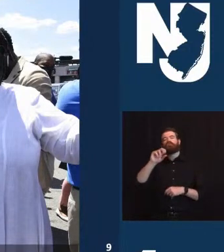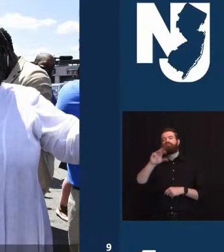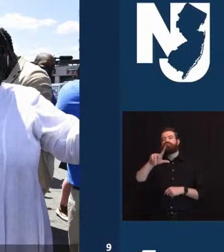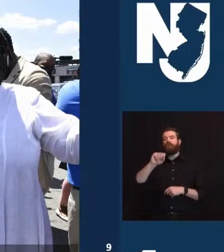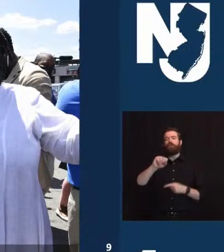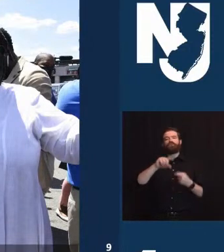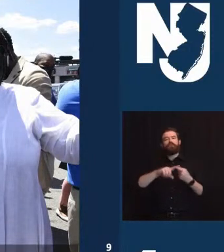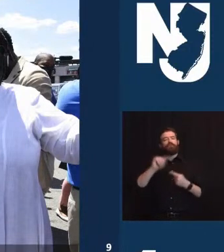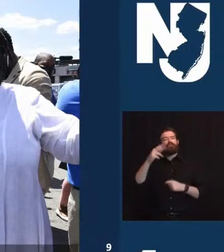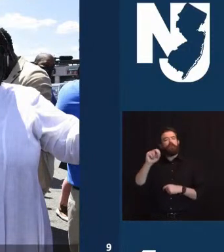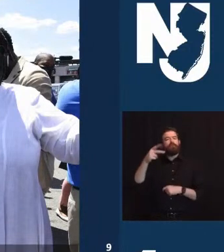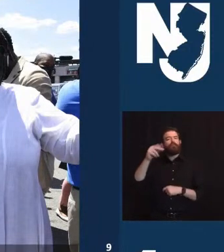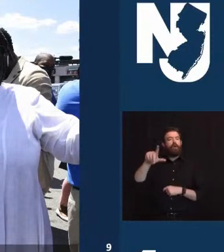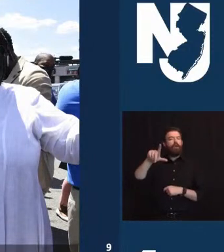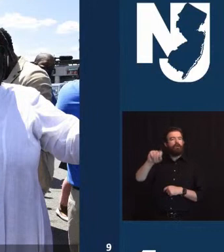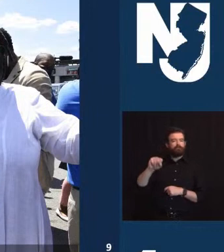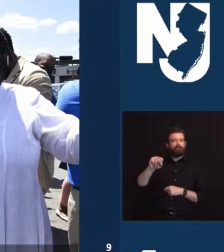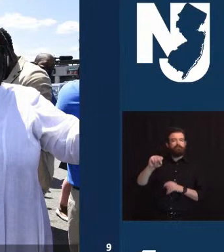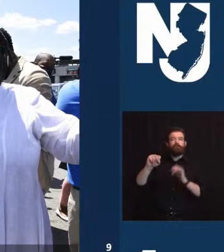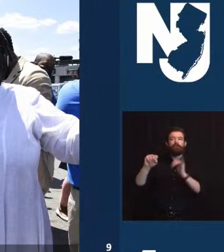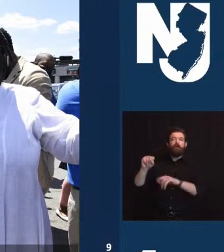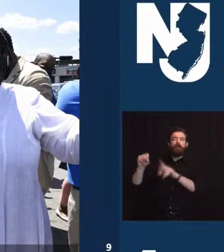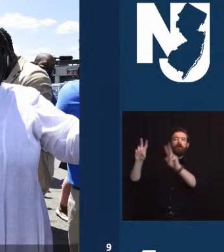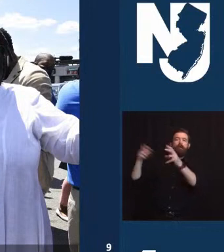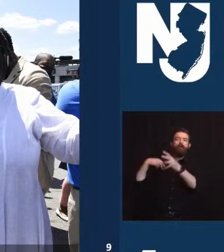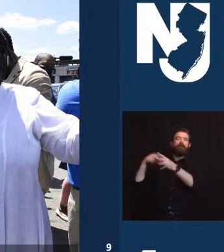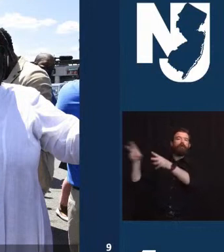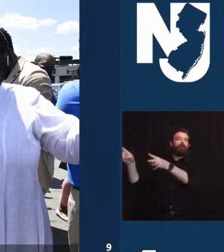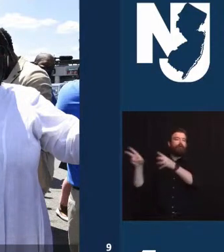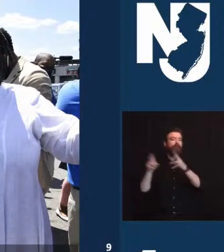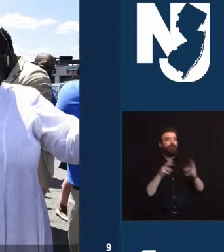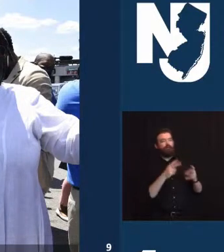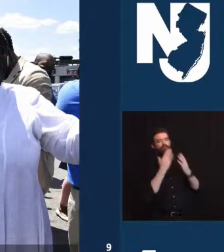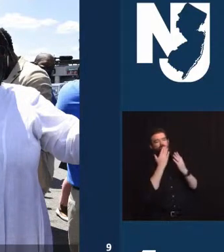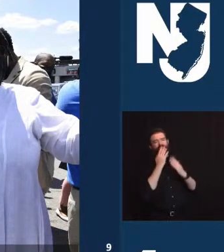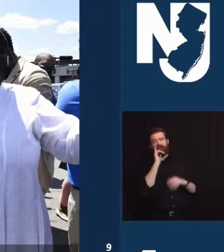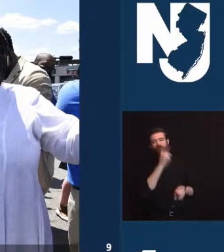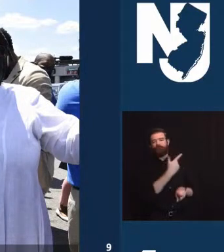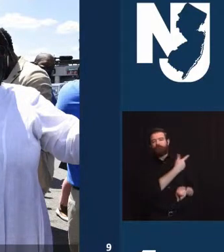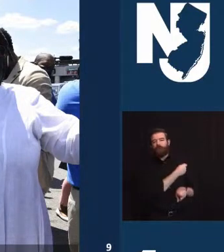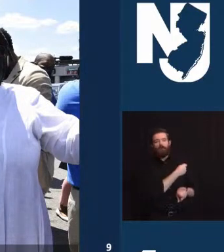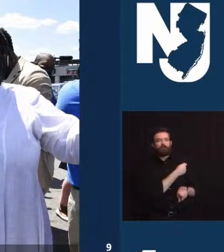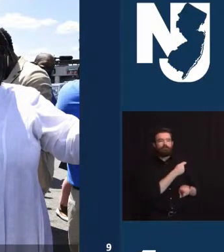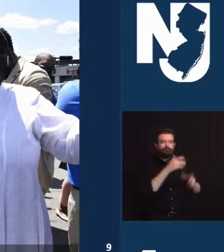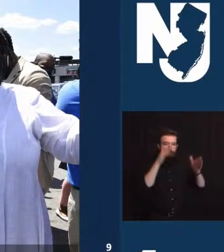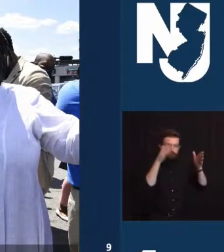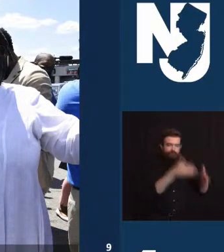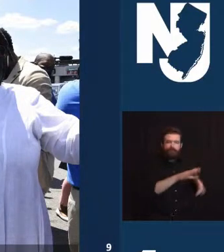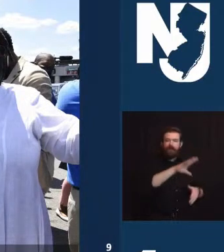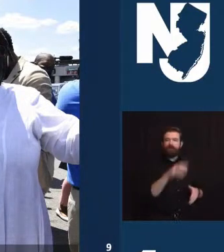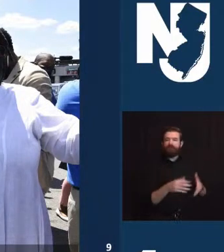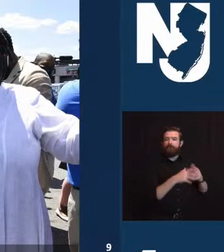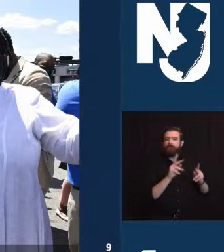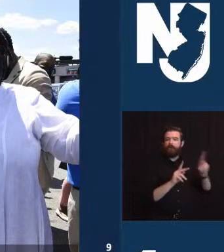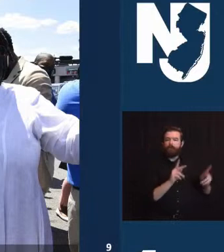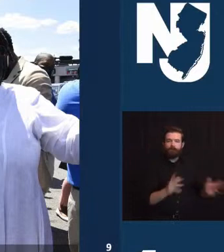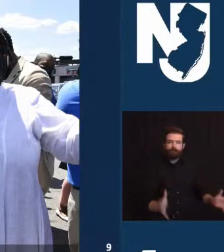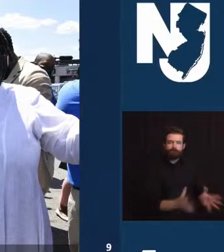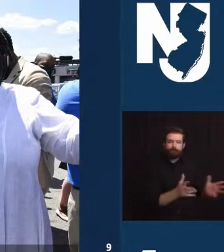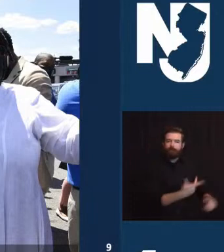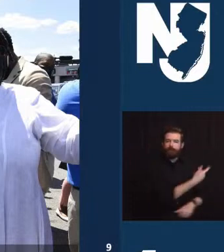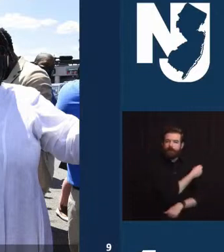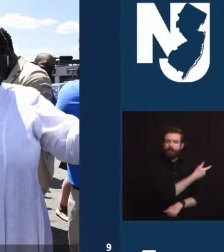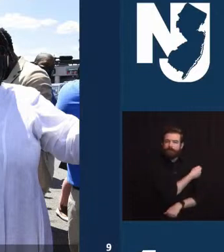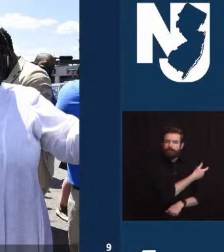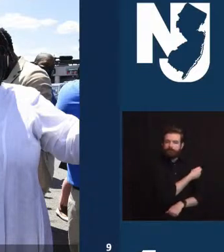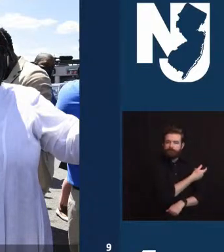of St. Matthew AME Church for his partnership and leadership. And if that weren't enough, he celebrated this weekend his